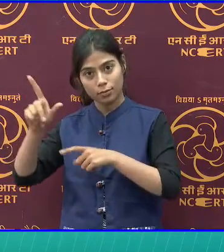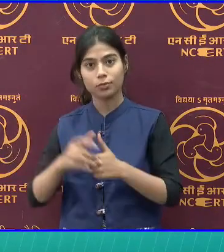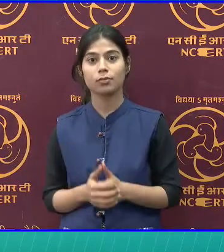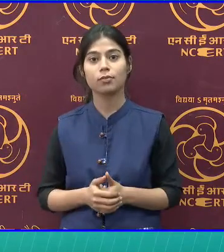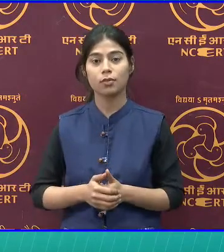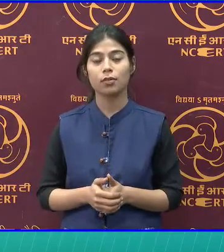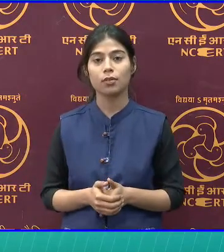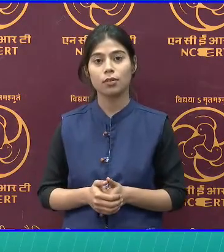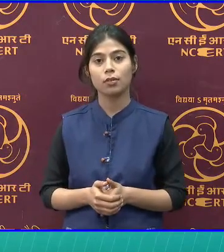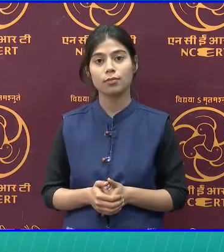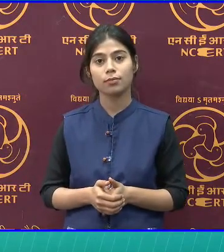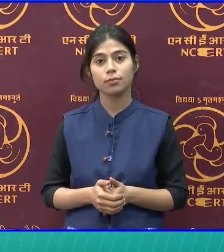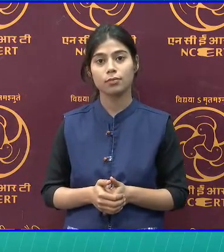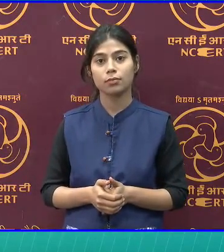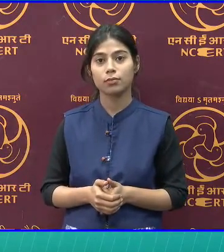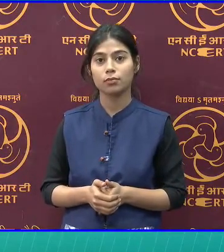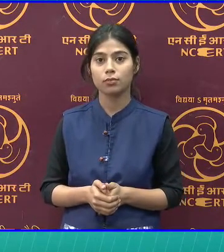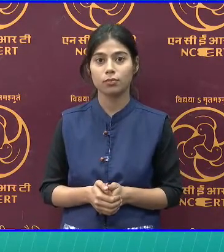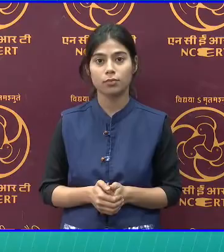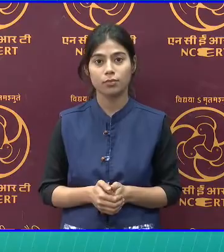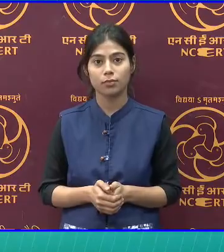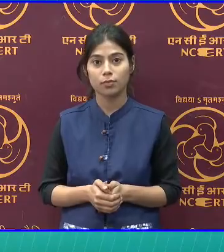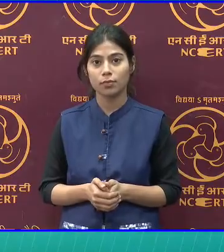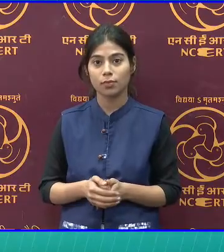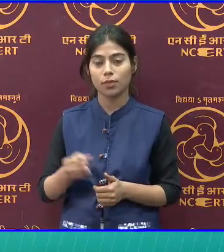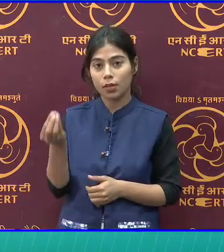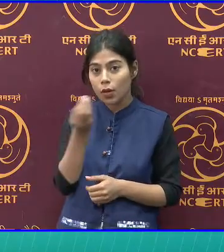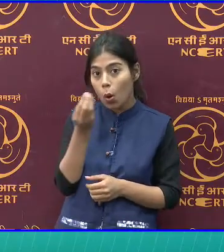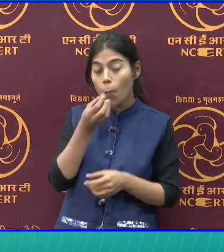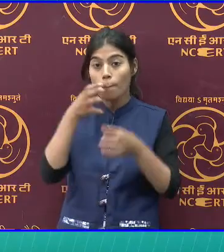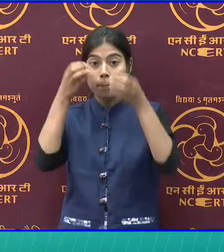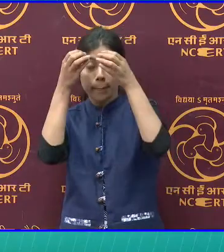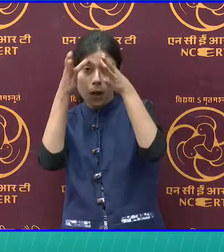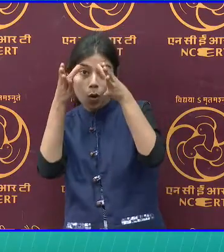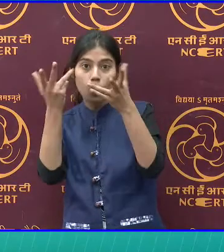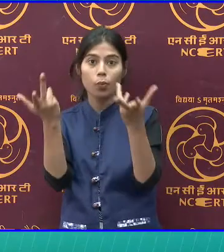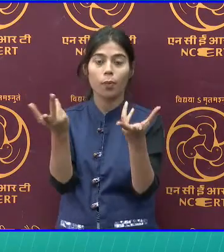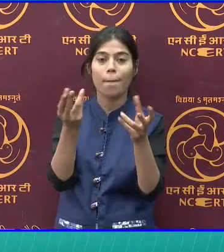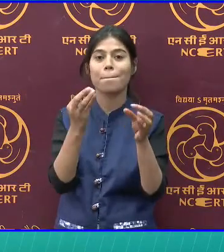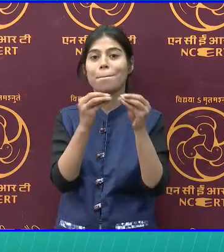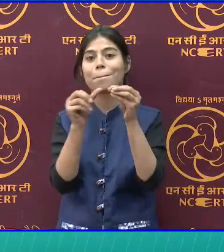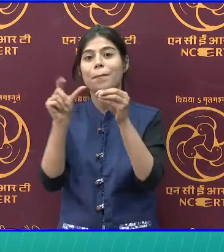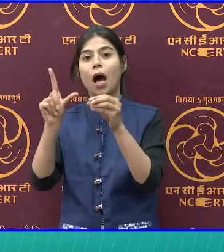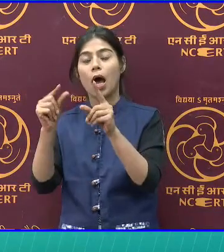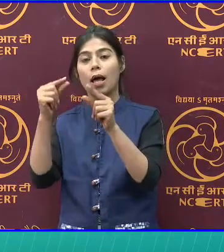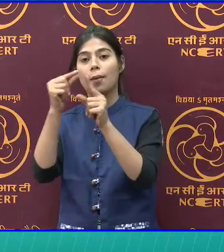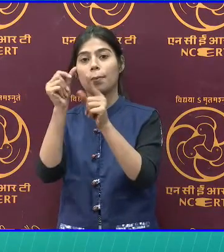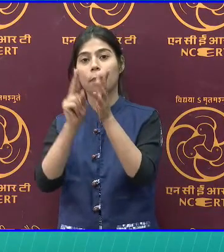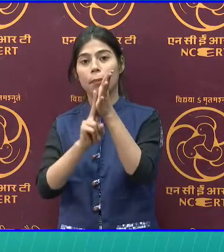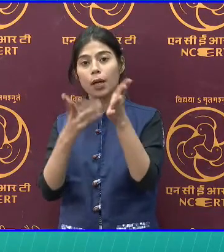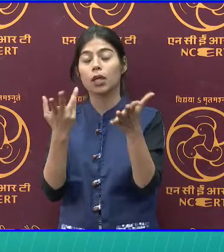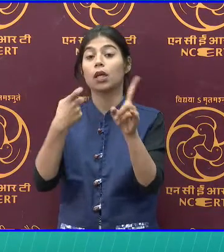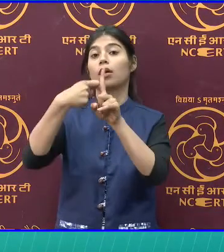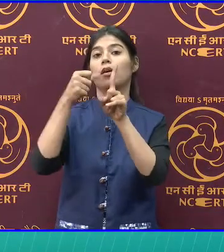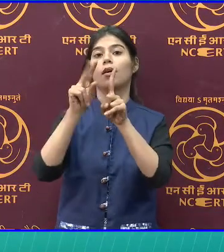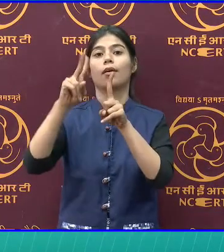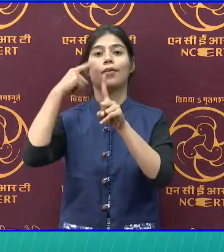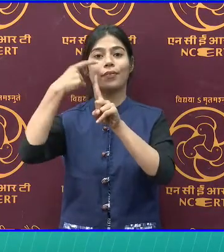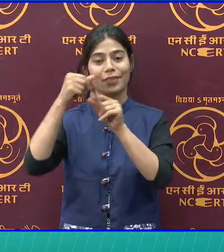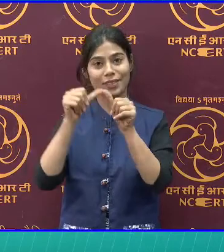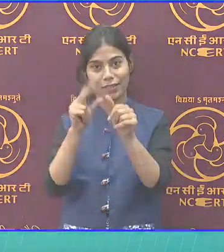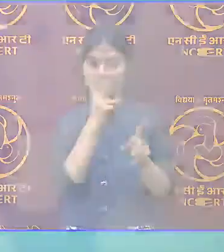and there is a little bit of information about Balpan ki Kavita, which we can see over